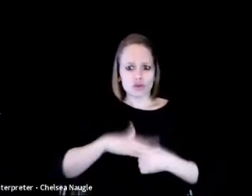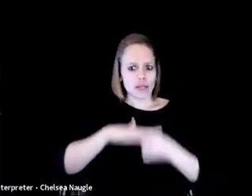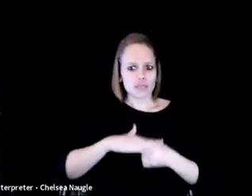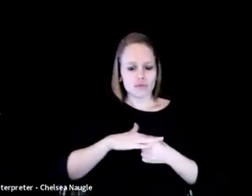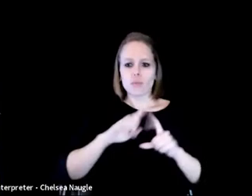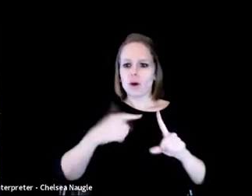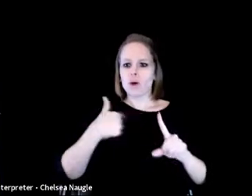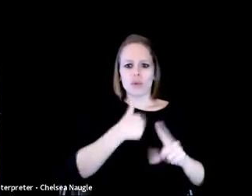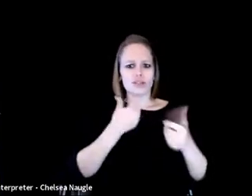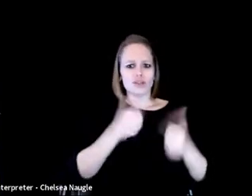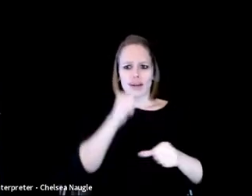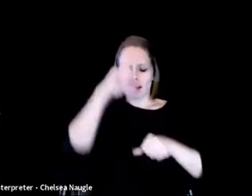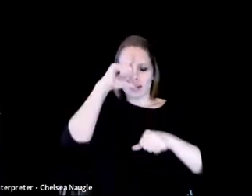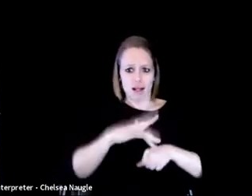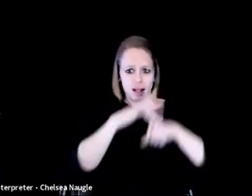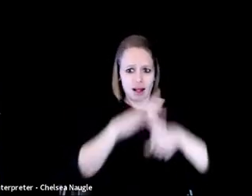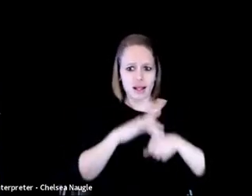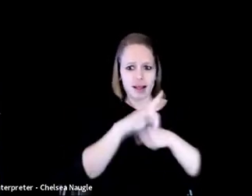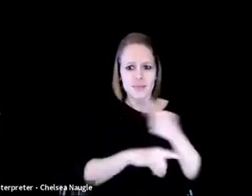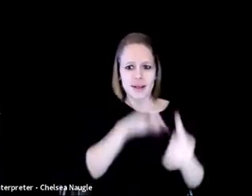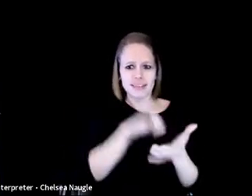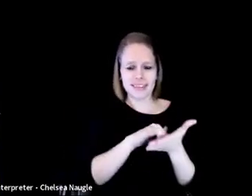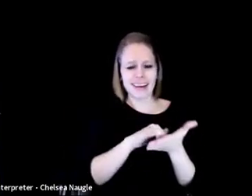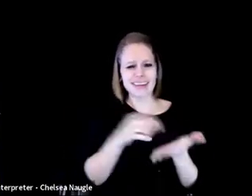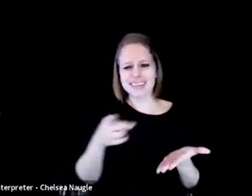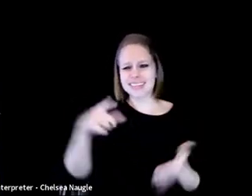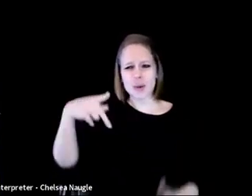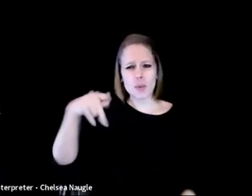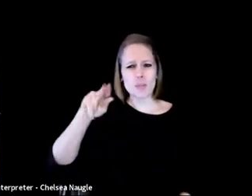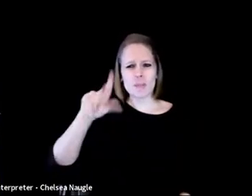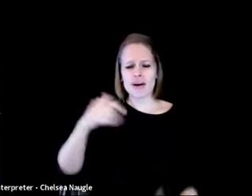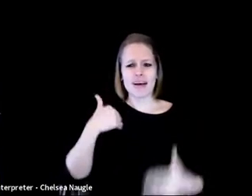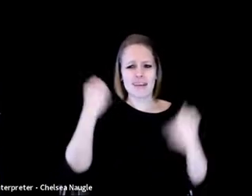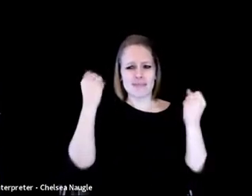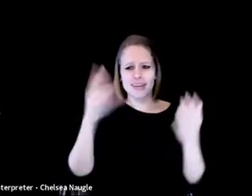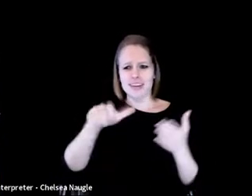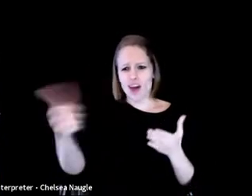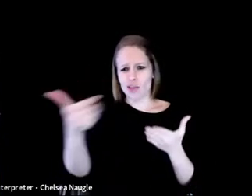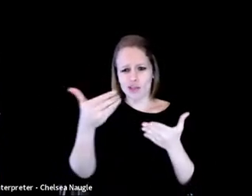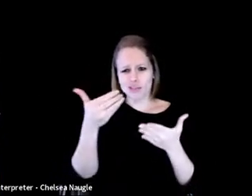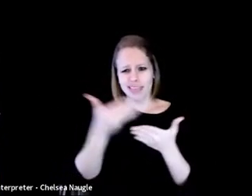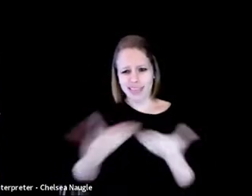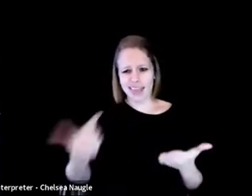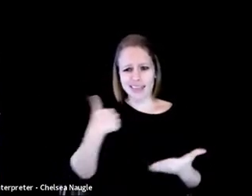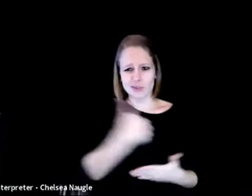know, we have so many other things to worry.